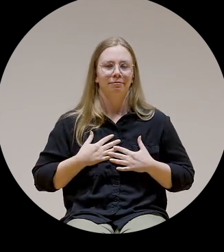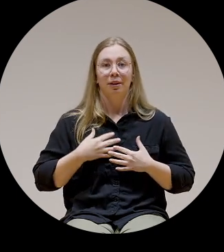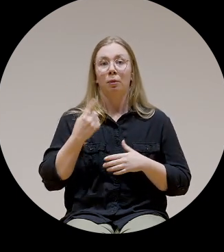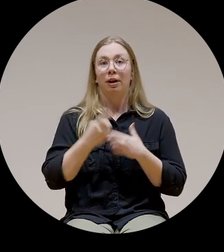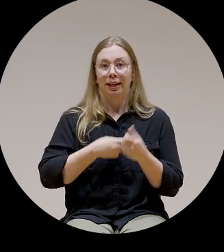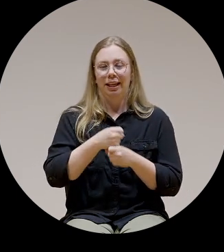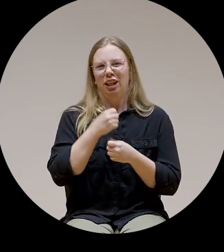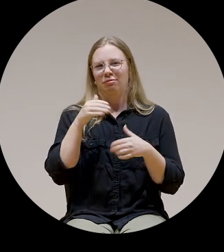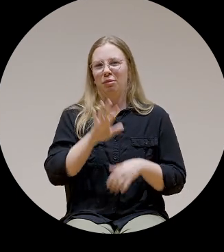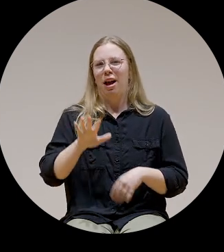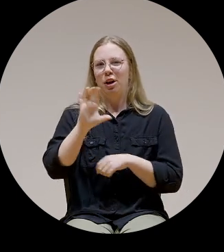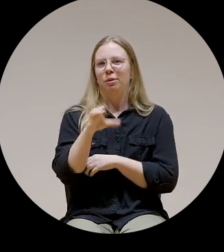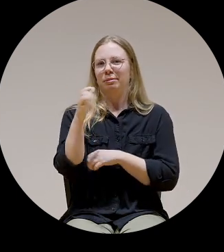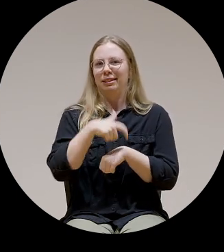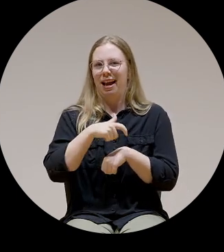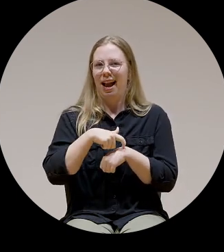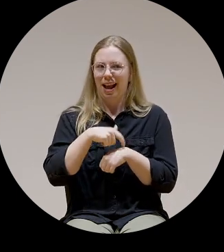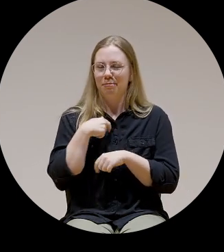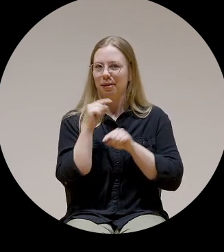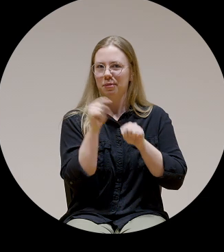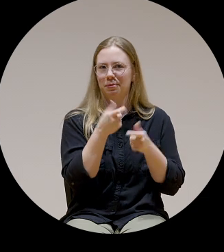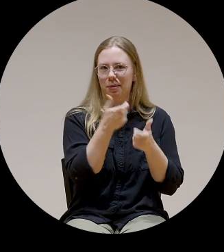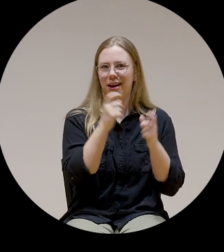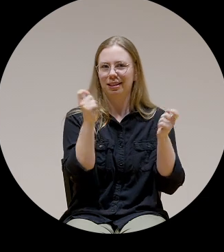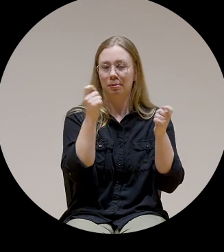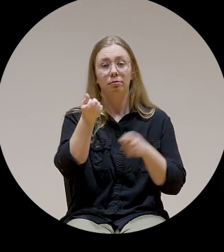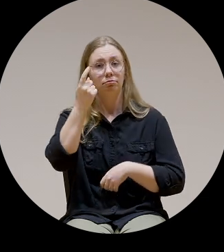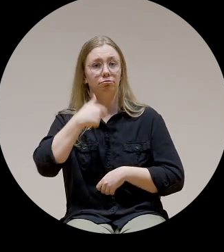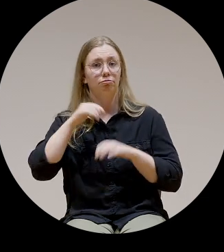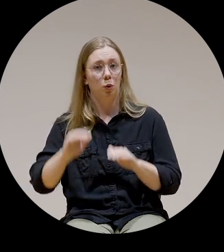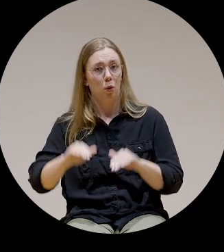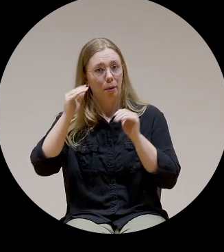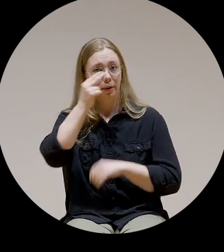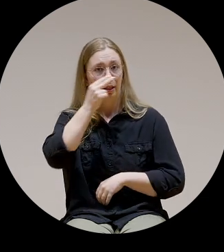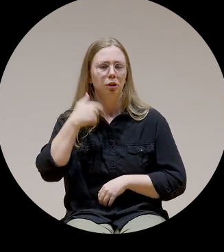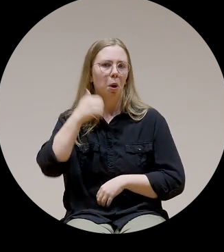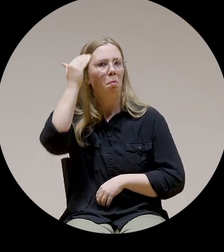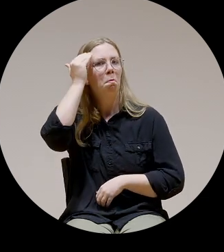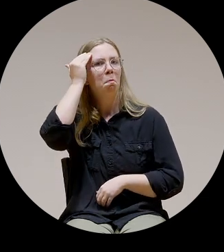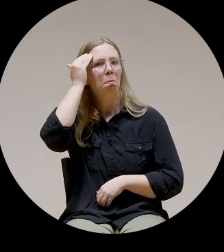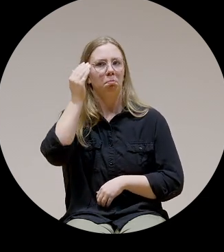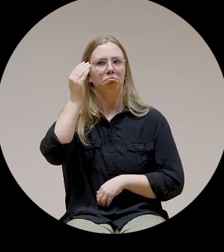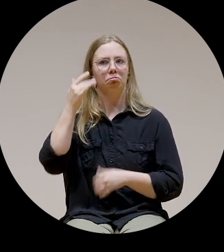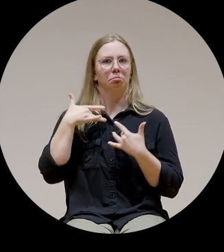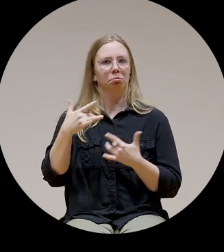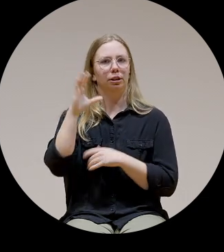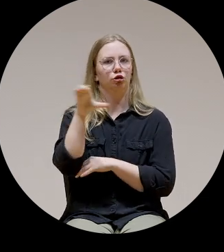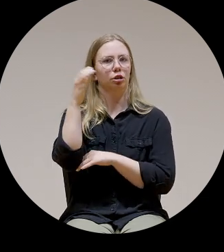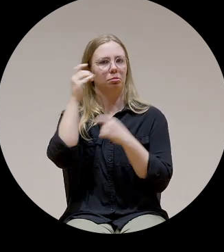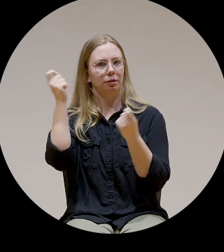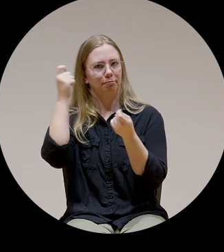I was raised Catholic, and so I'm familiar with the ceremonies of the Christmas season. But